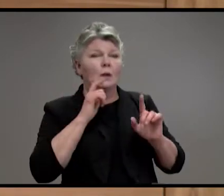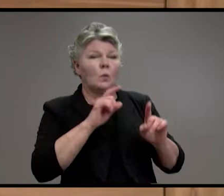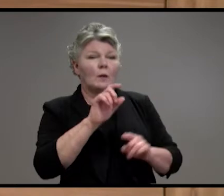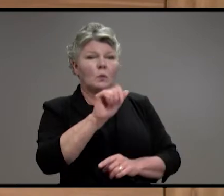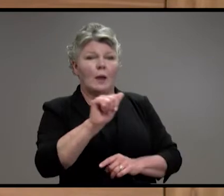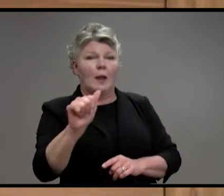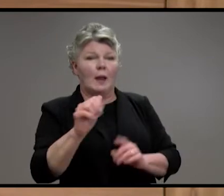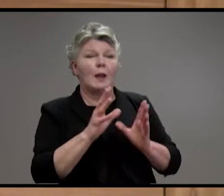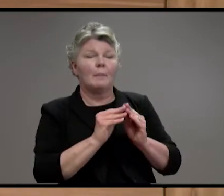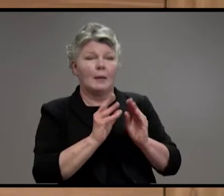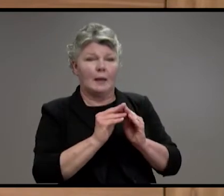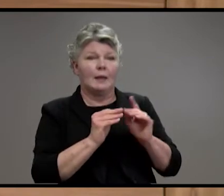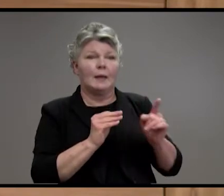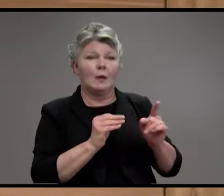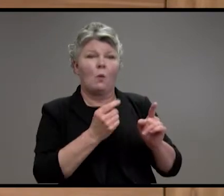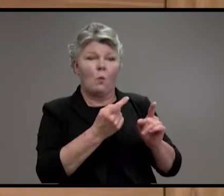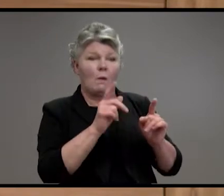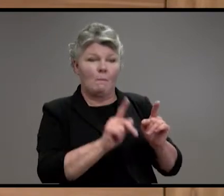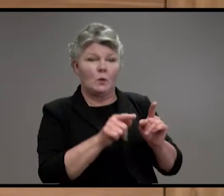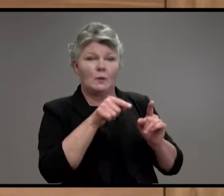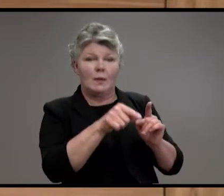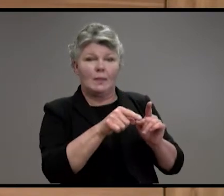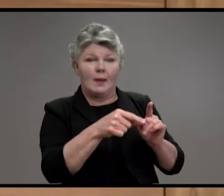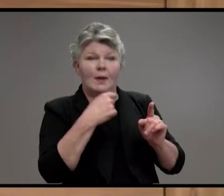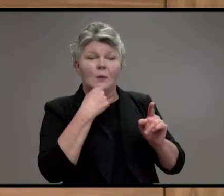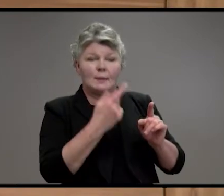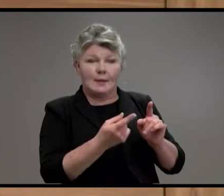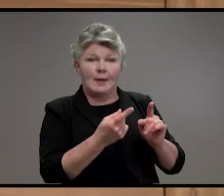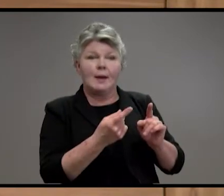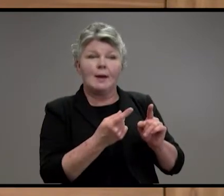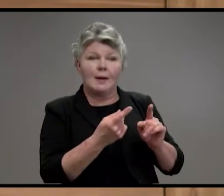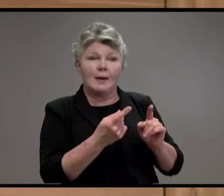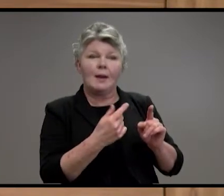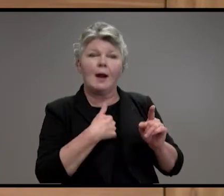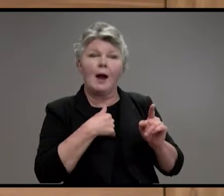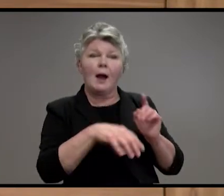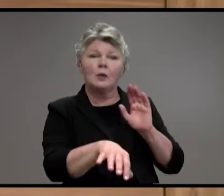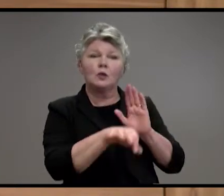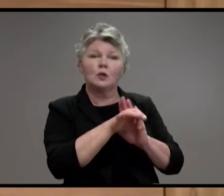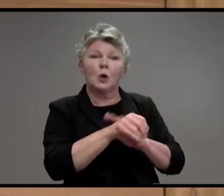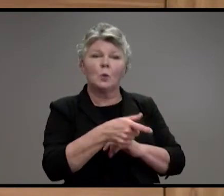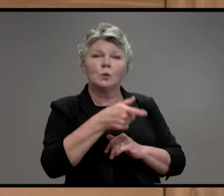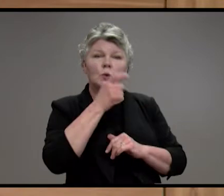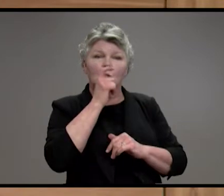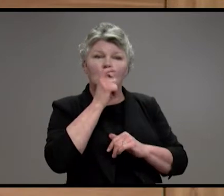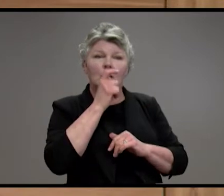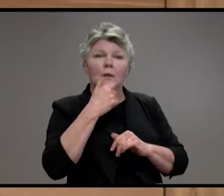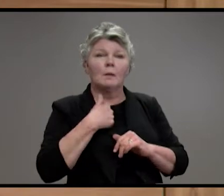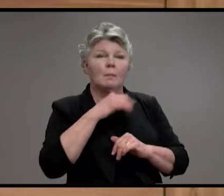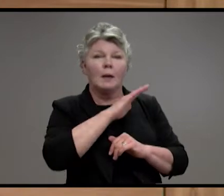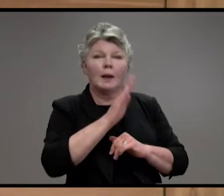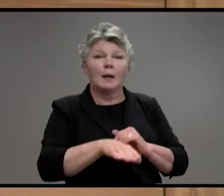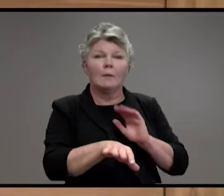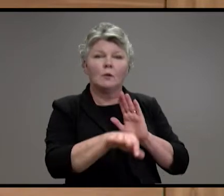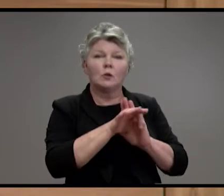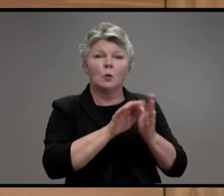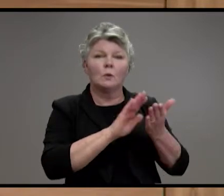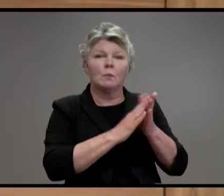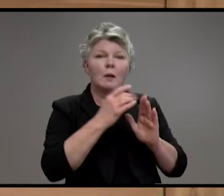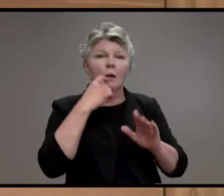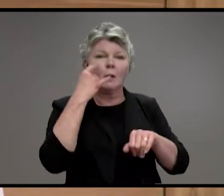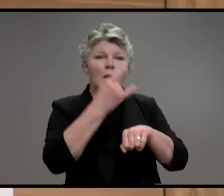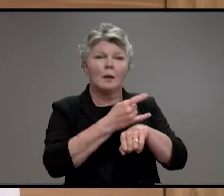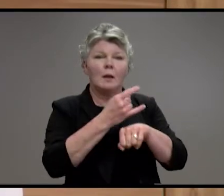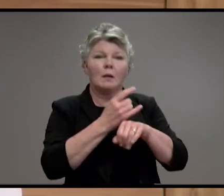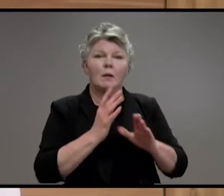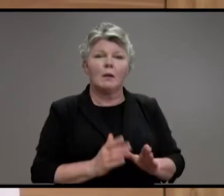once, and one of the participants said, "I chose to drink, but I never chose to become an alcoholic."